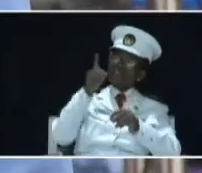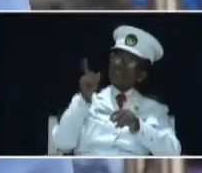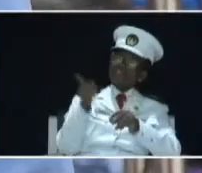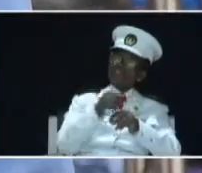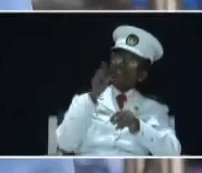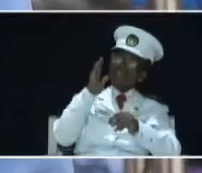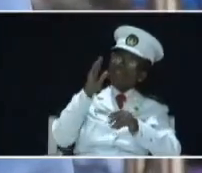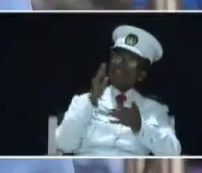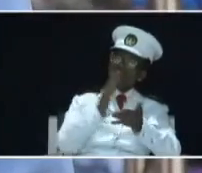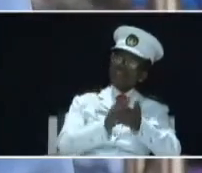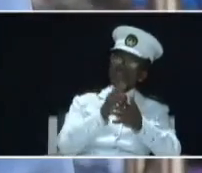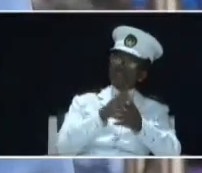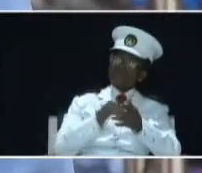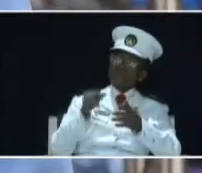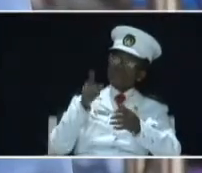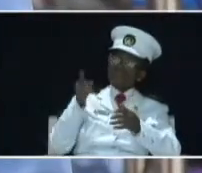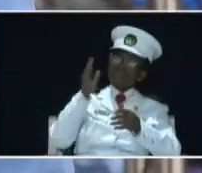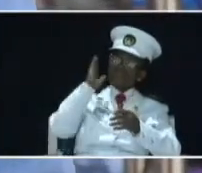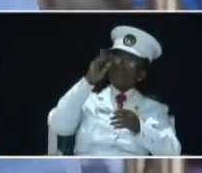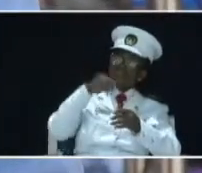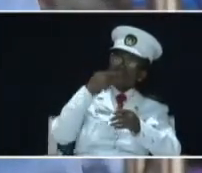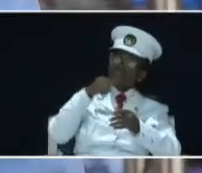did Daddy say that?"